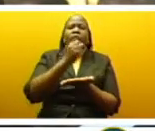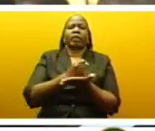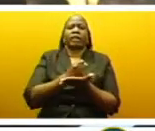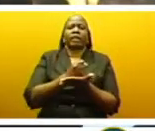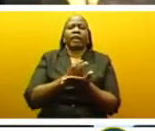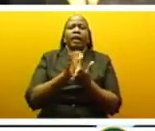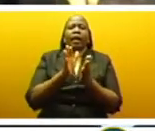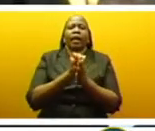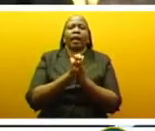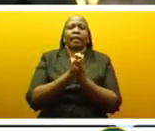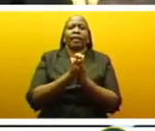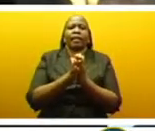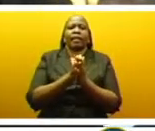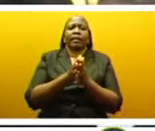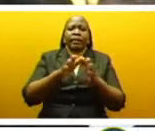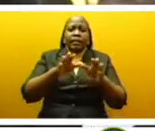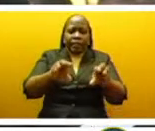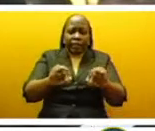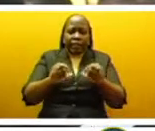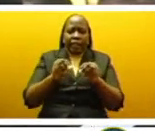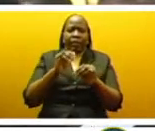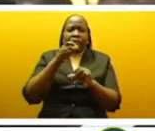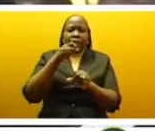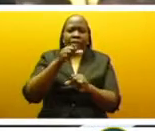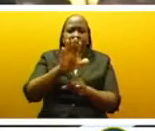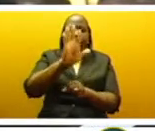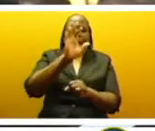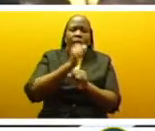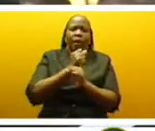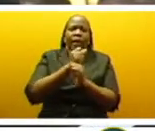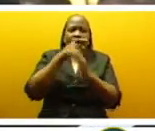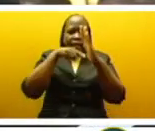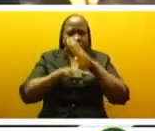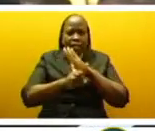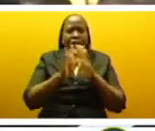their tenure in the Constitution?